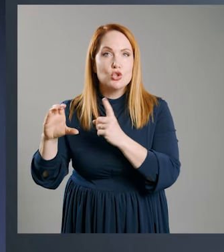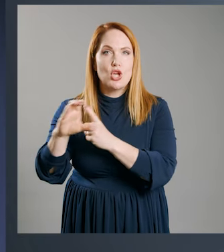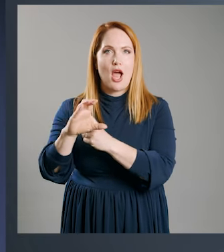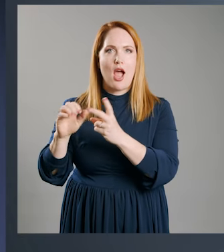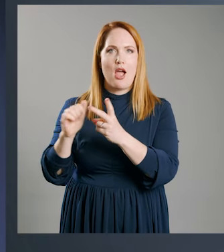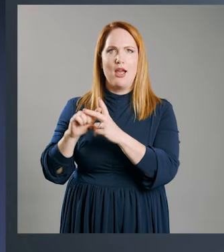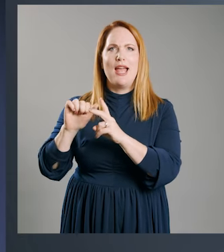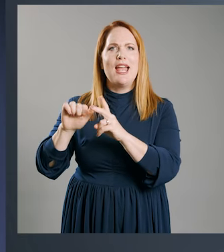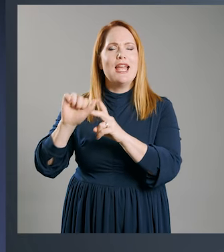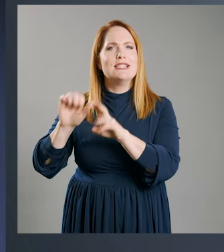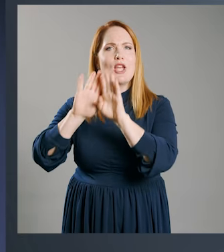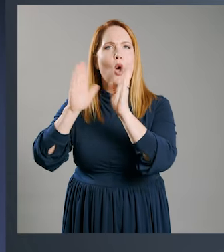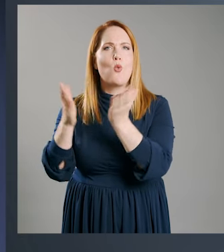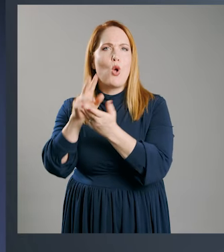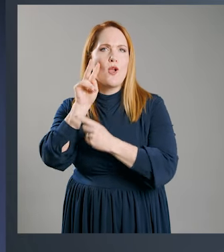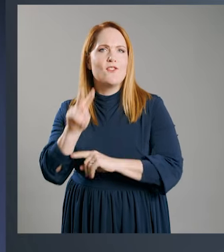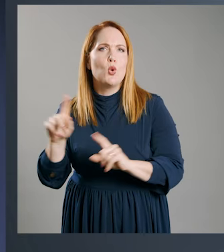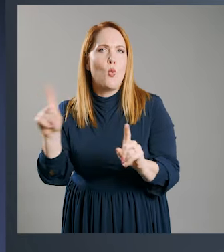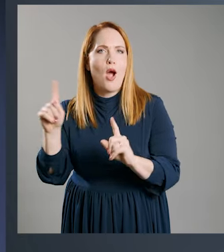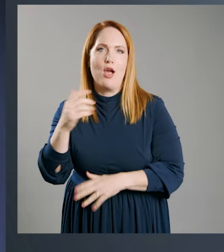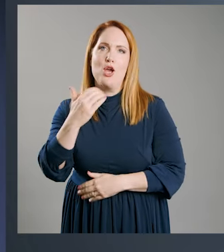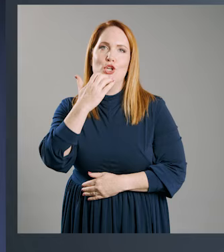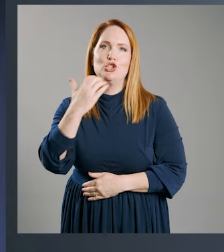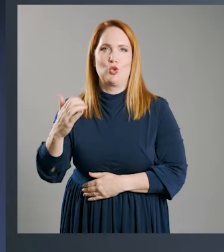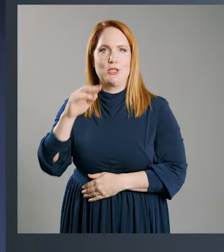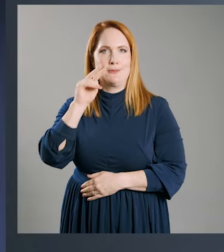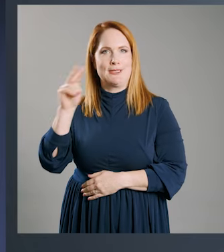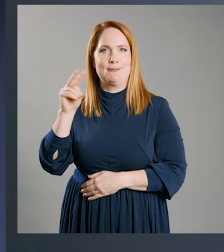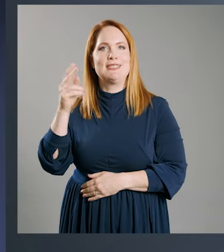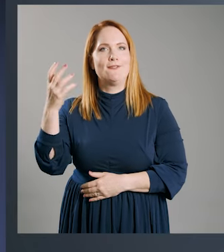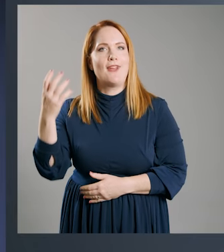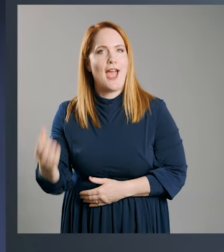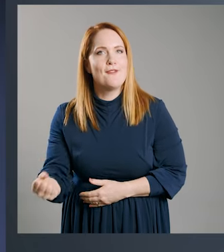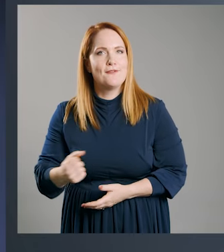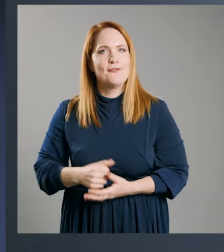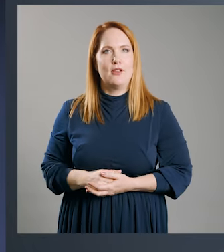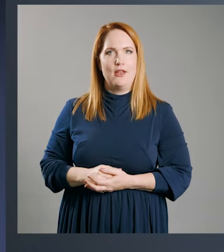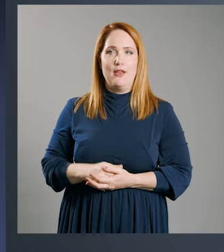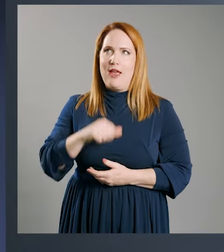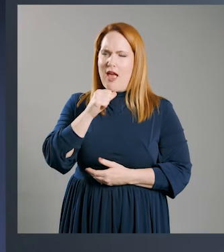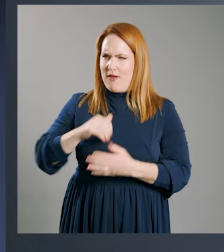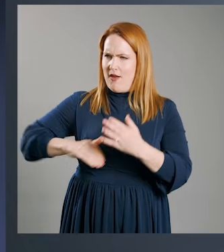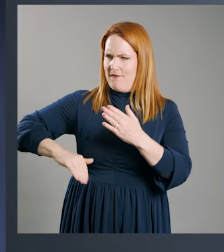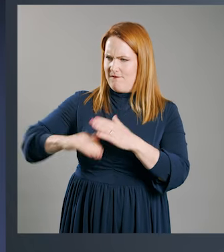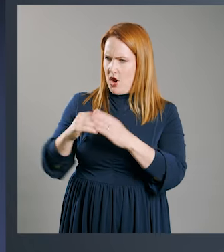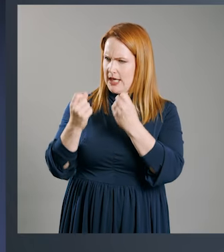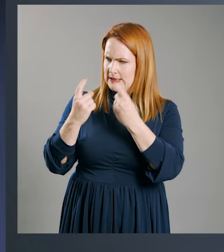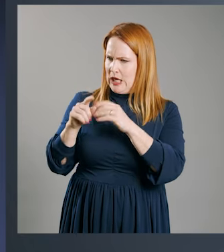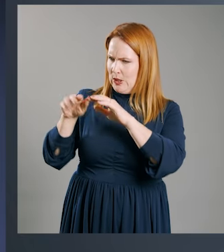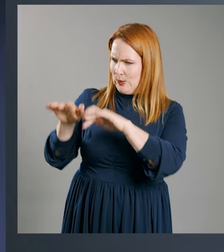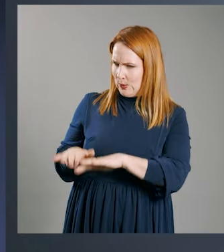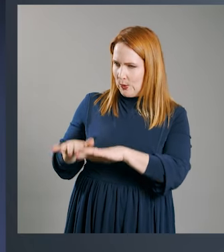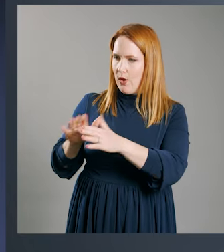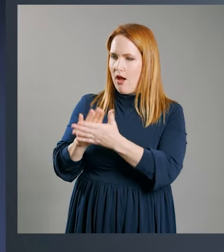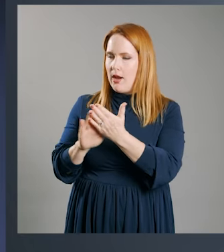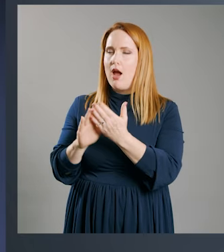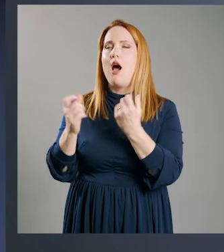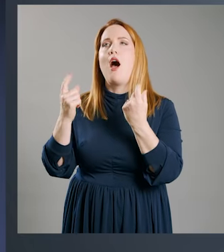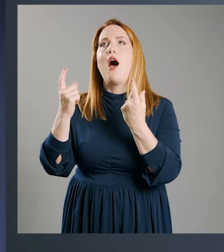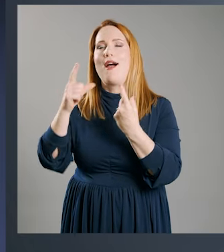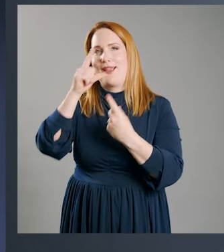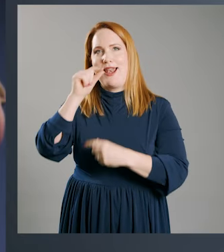his Jewish worldview that he held so that we can represent him well. If we